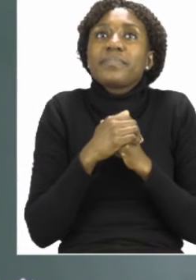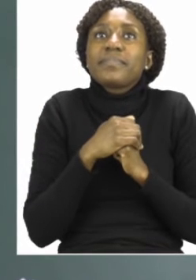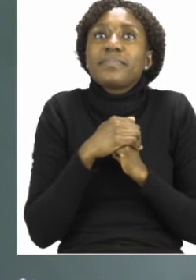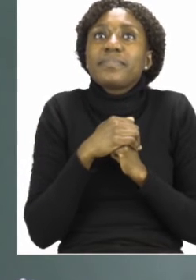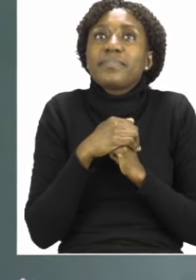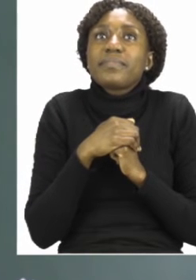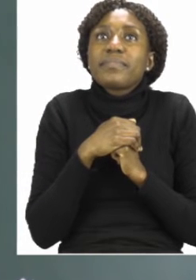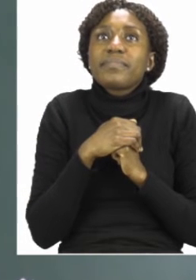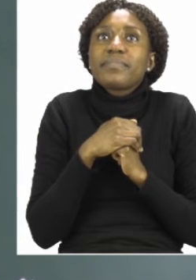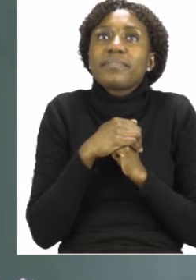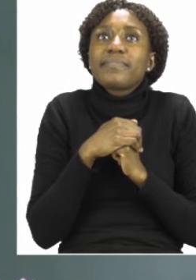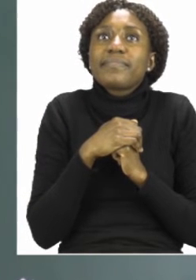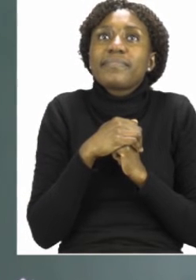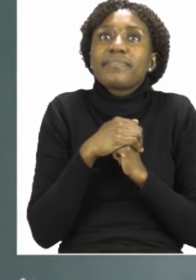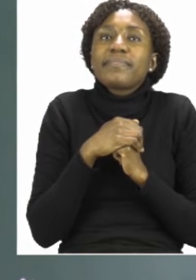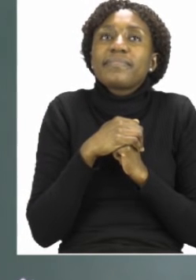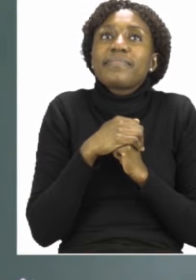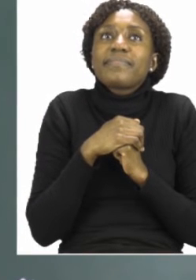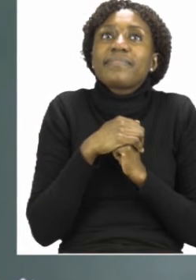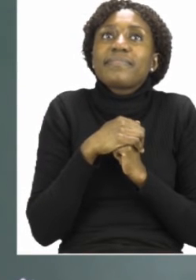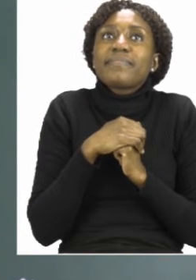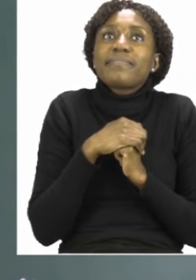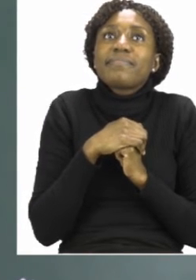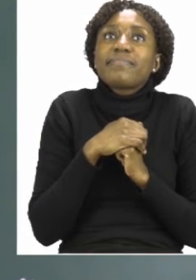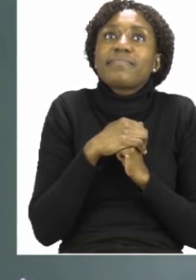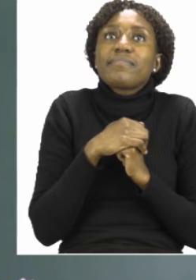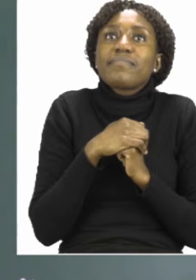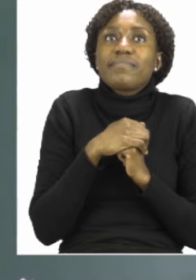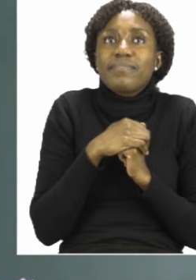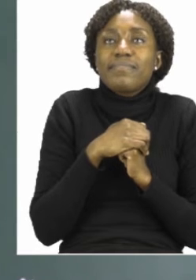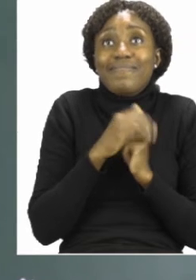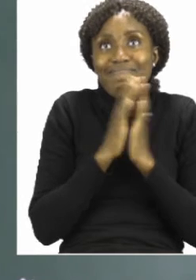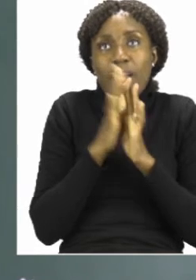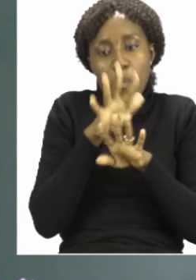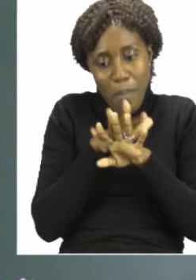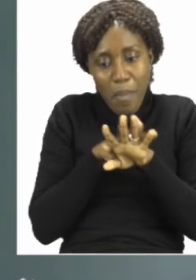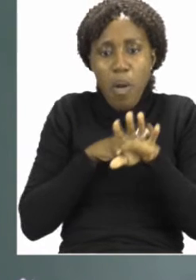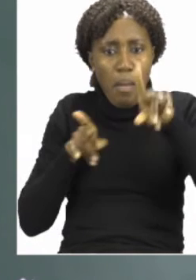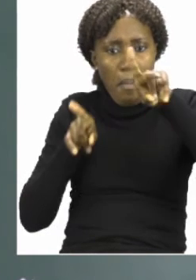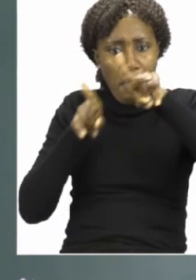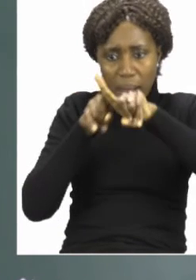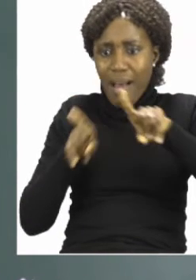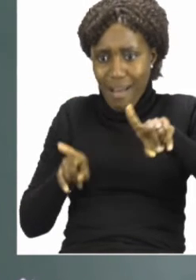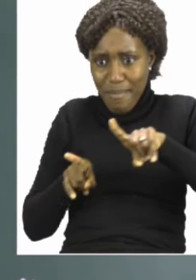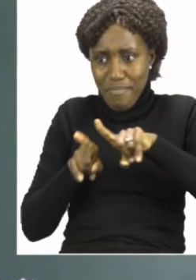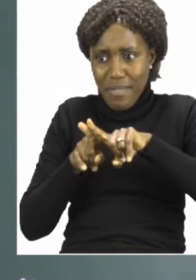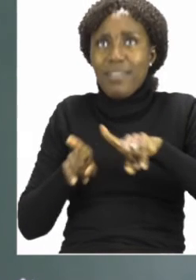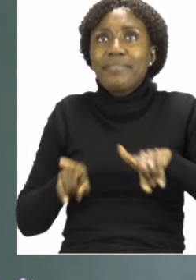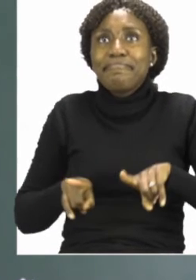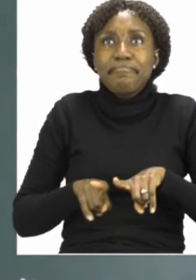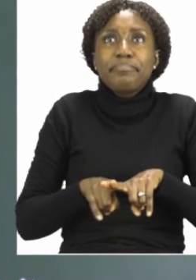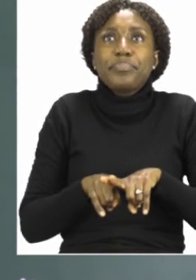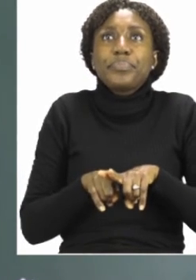line from the head to the body. So take your time when you're doing this one. Make sure you use beautiful